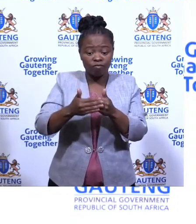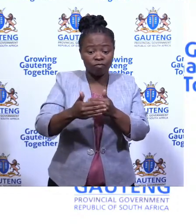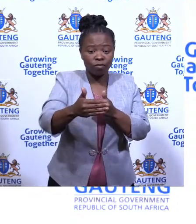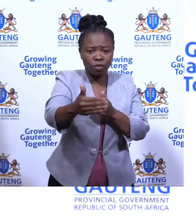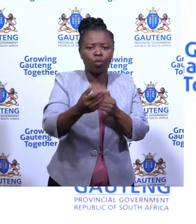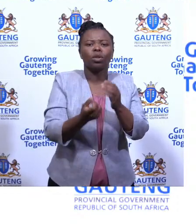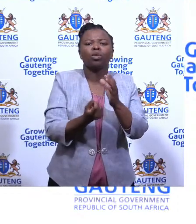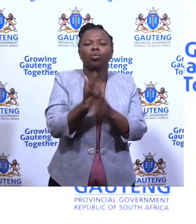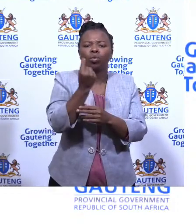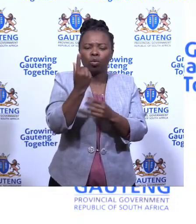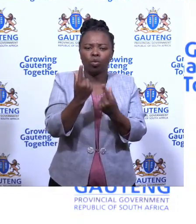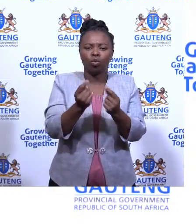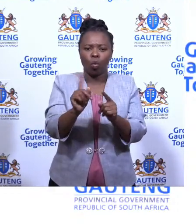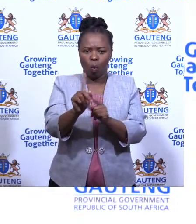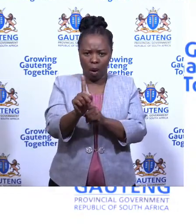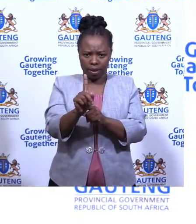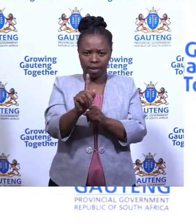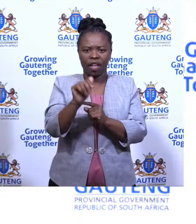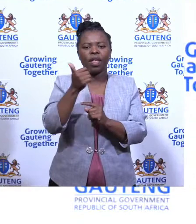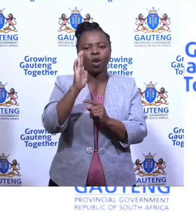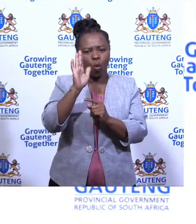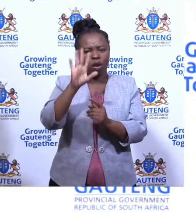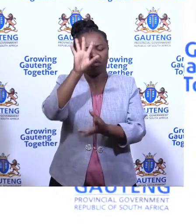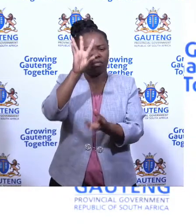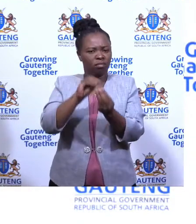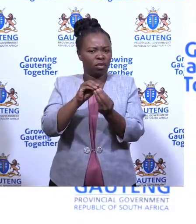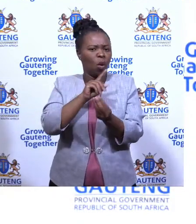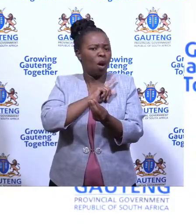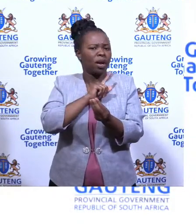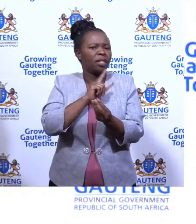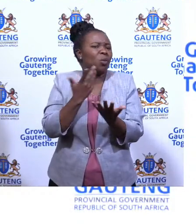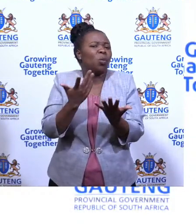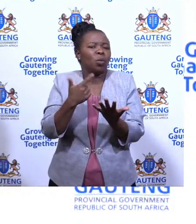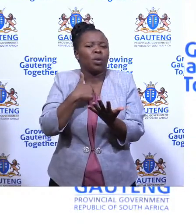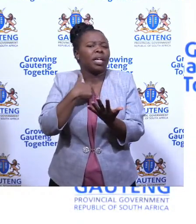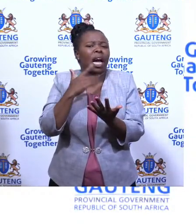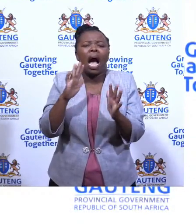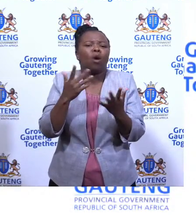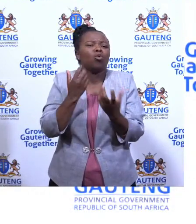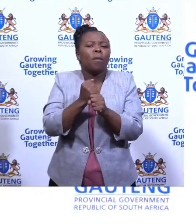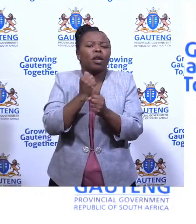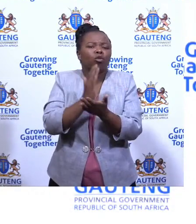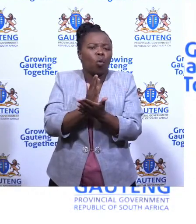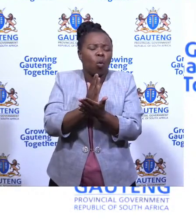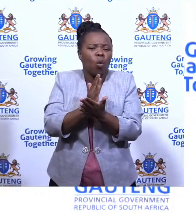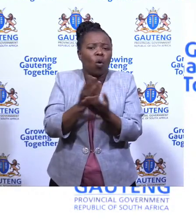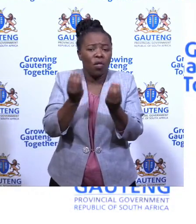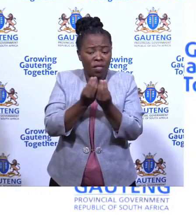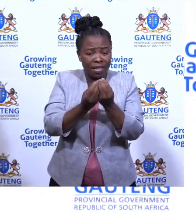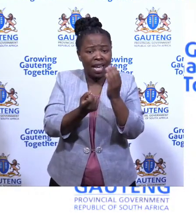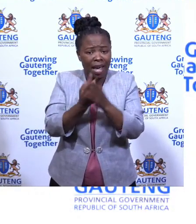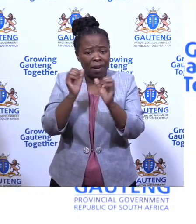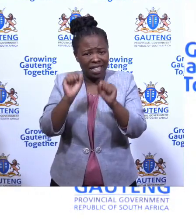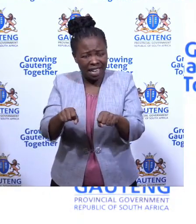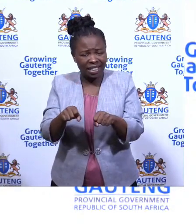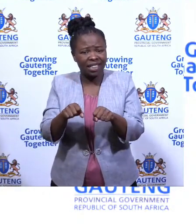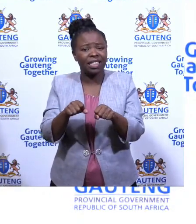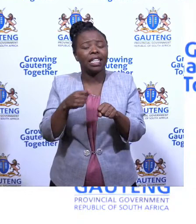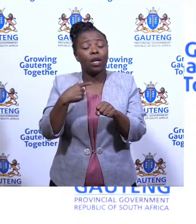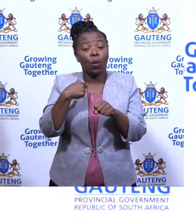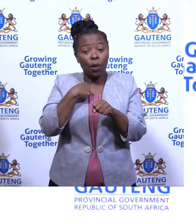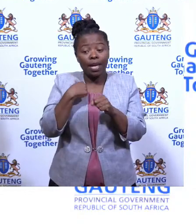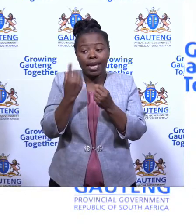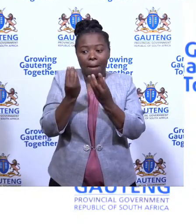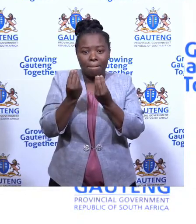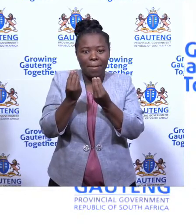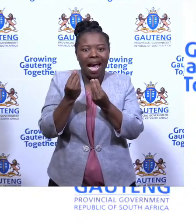doing, I will conclude by talking about how do we make sure that these things happen and every cent we have